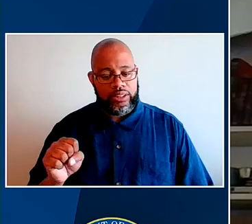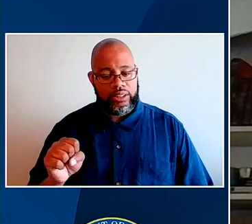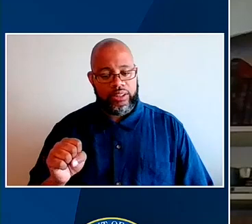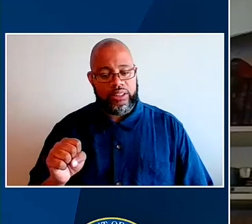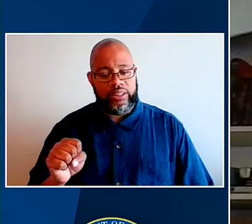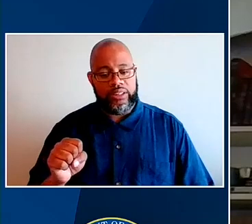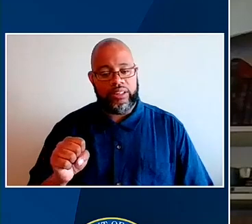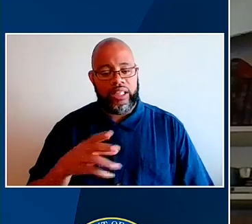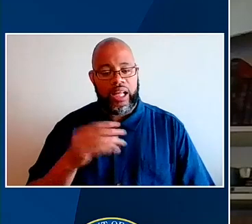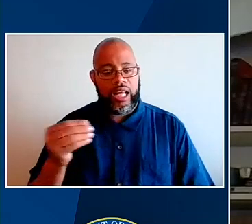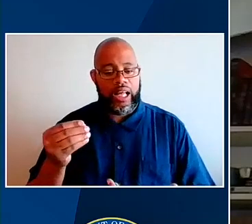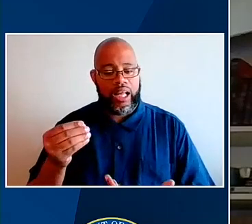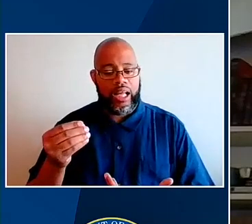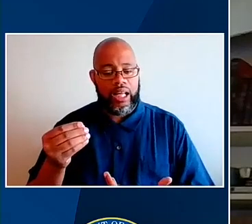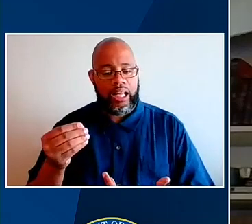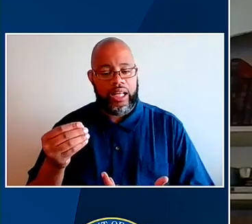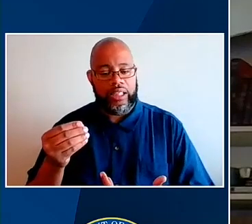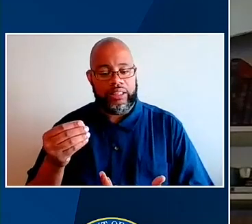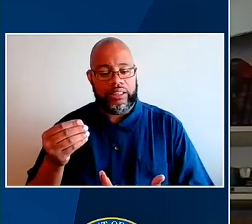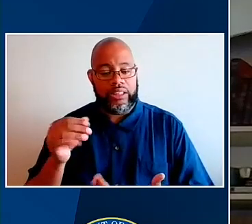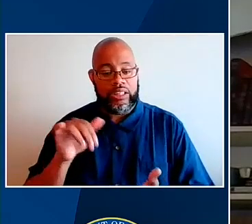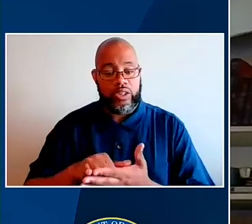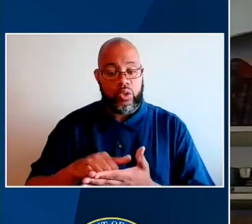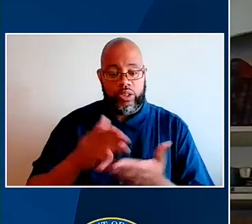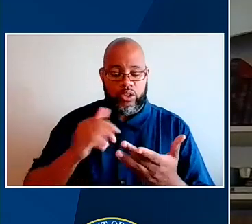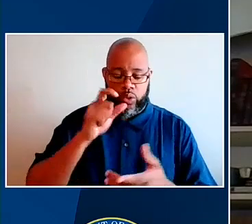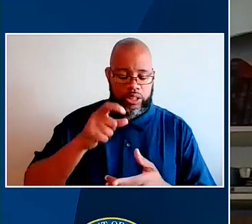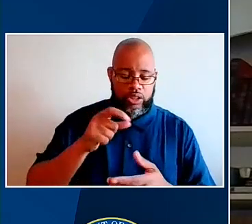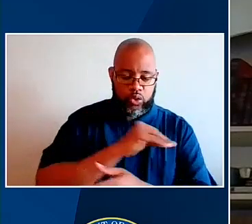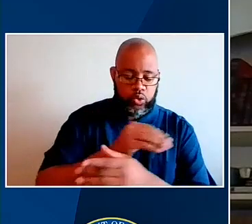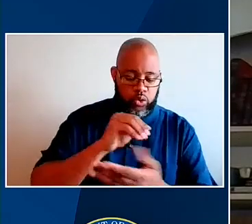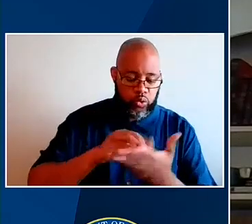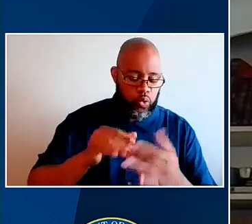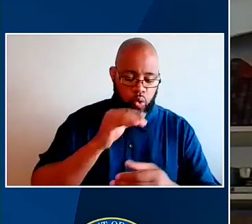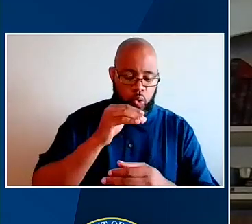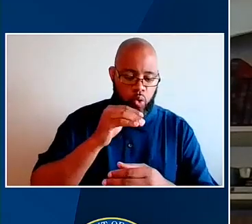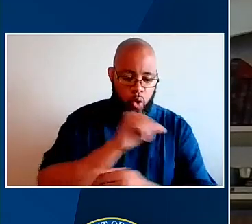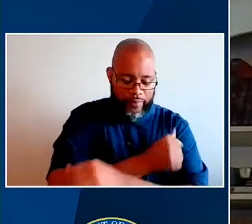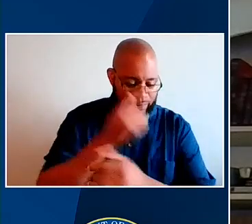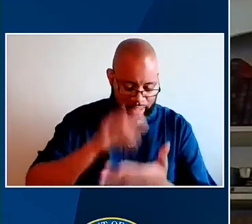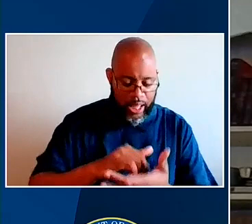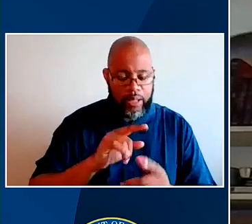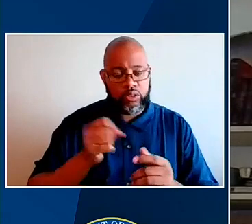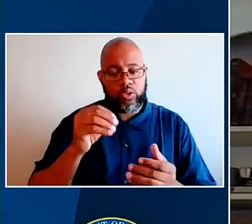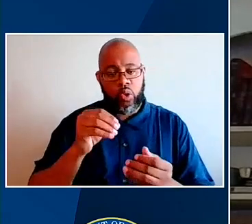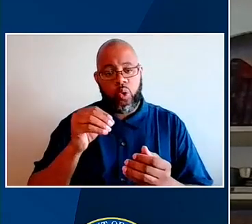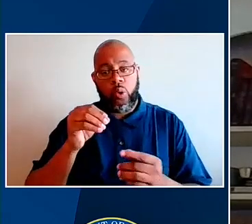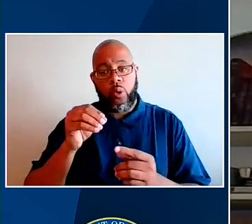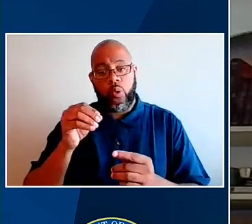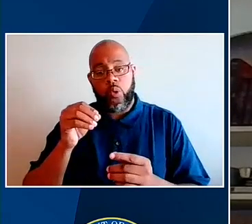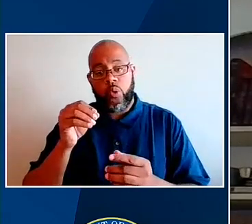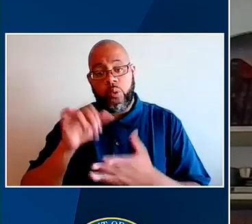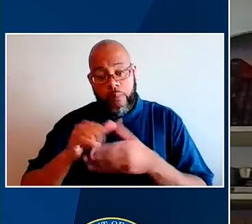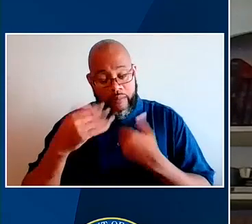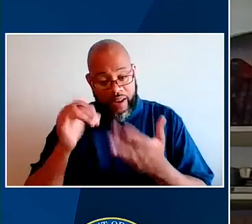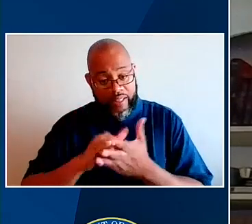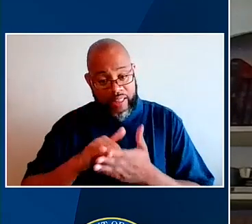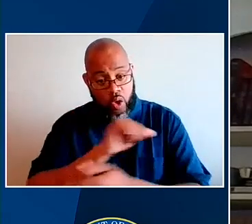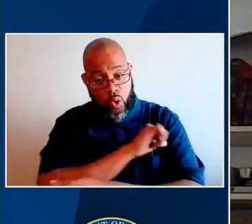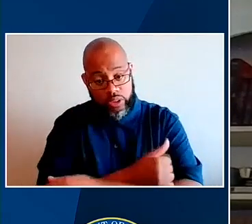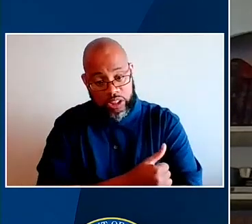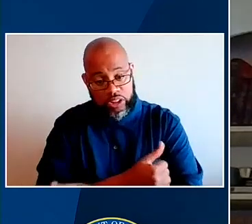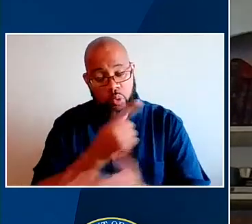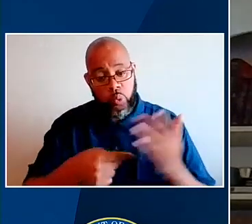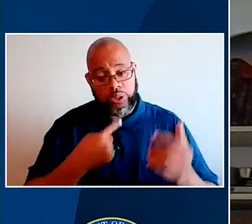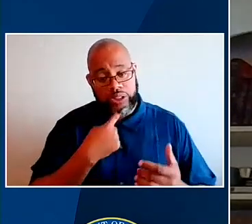institution. Those things you do not need a student authorization for. Everything else you do. So in providing these authorizations, what we're